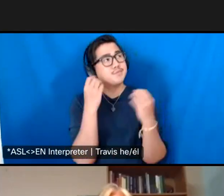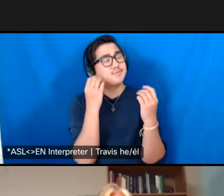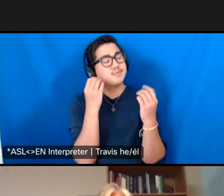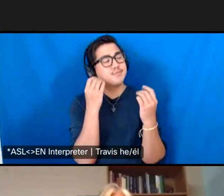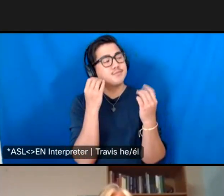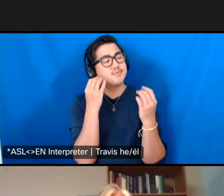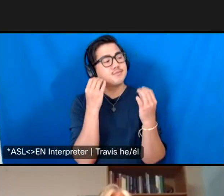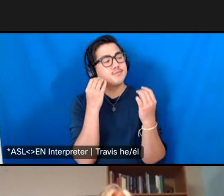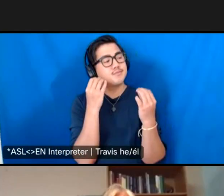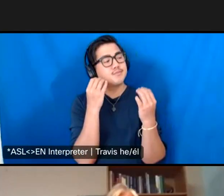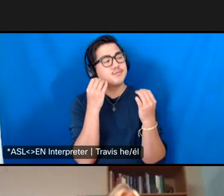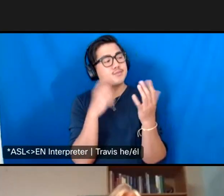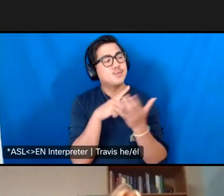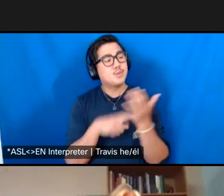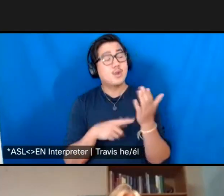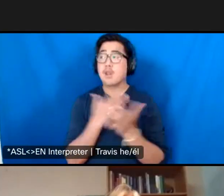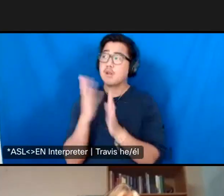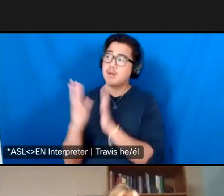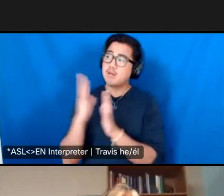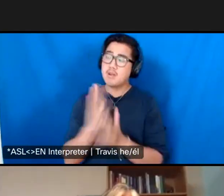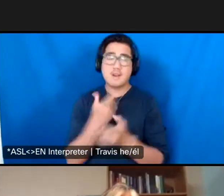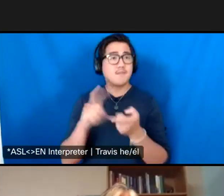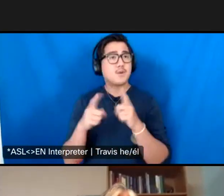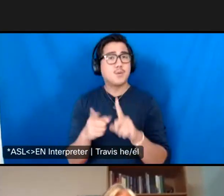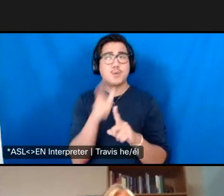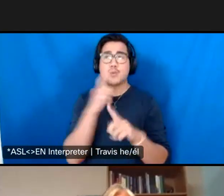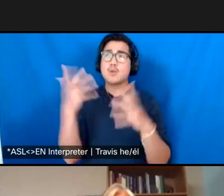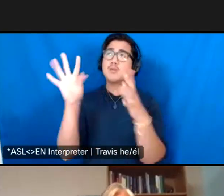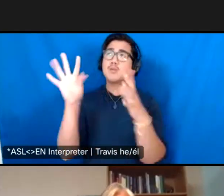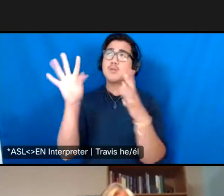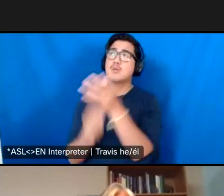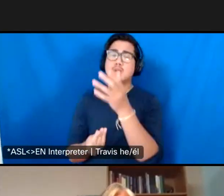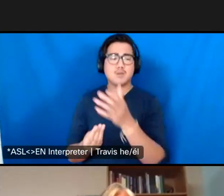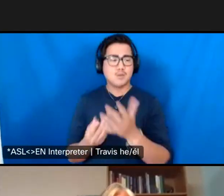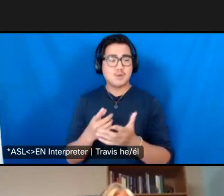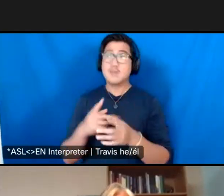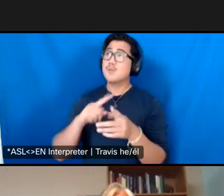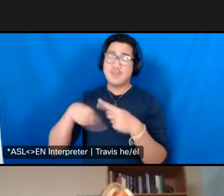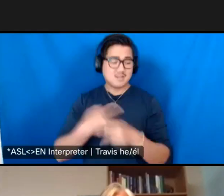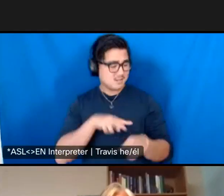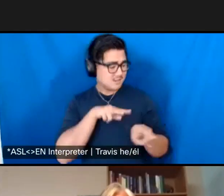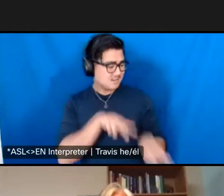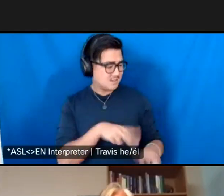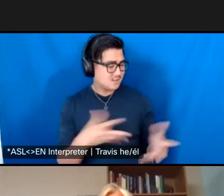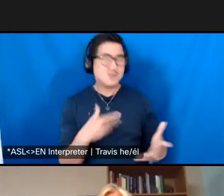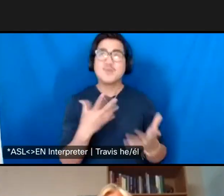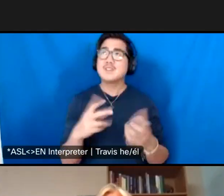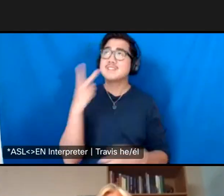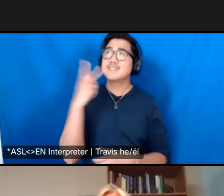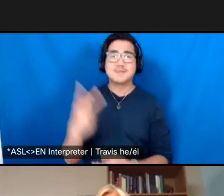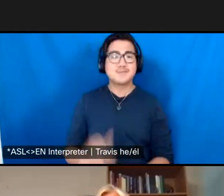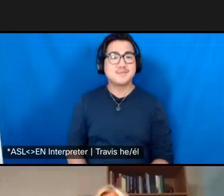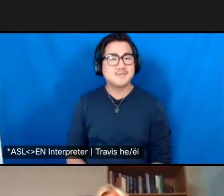would our ancestors and our friends who are no longer with us like to see? And they had built